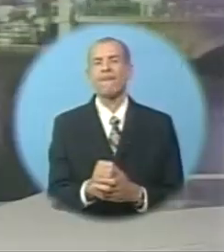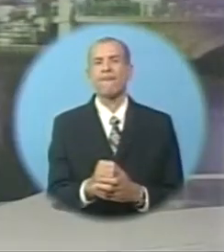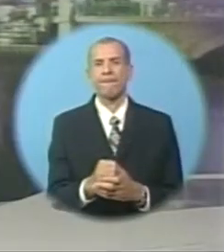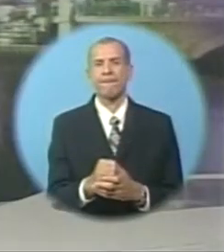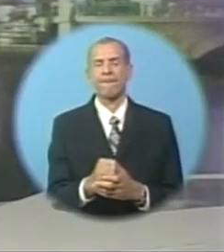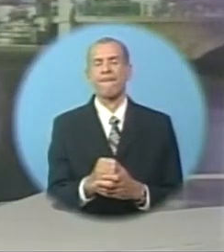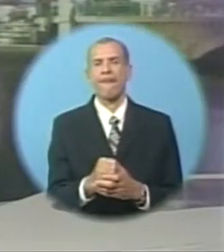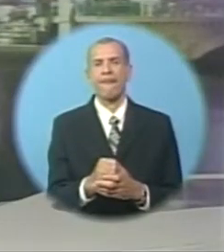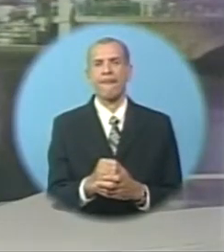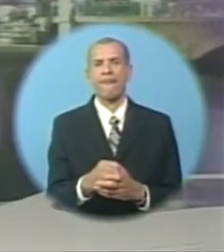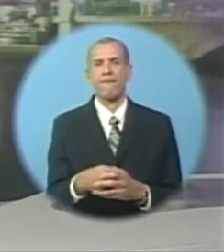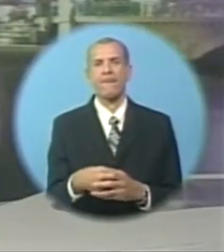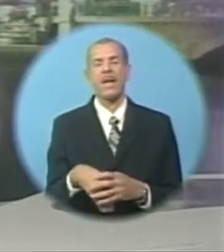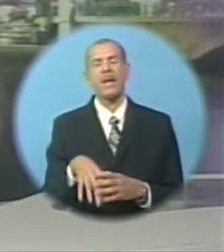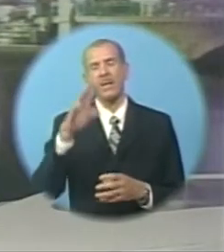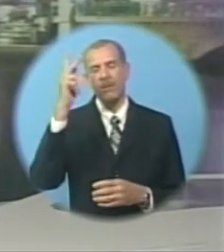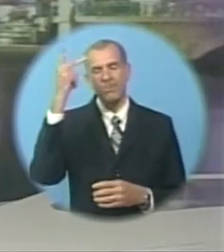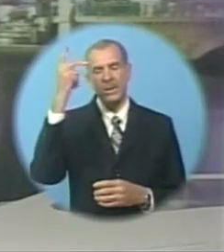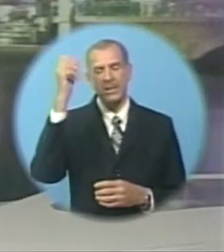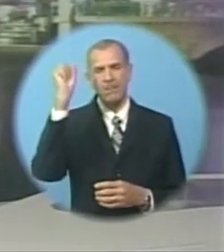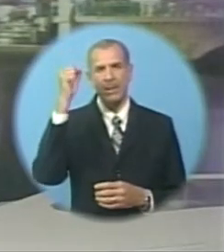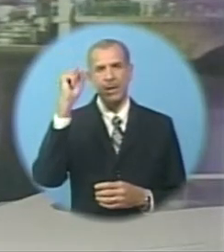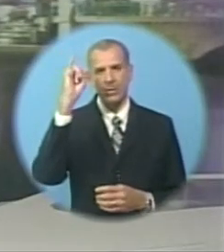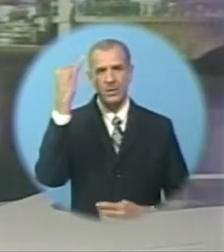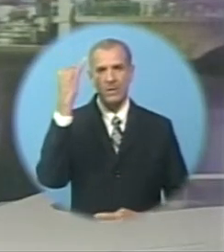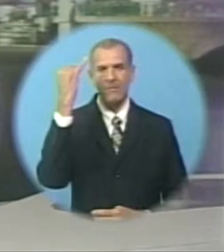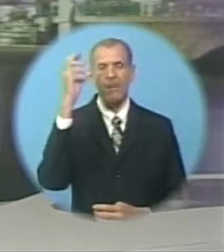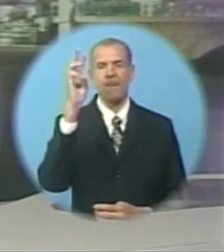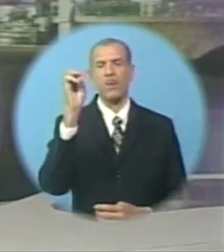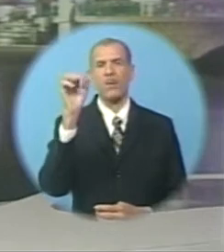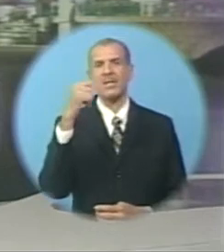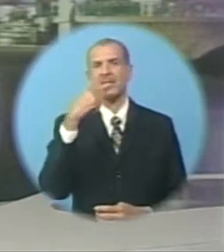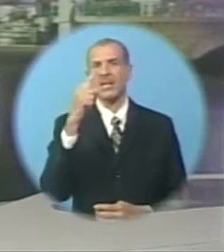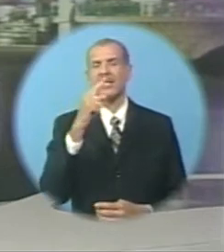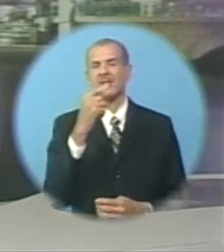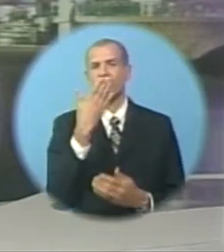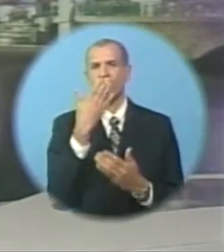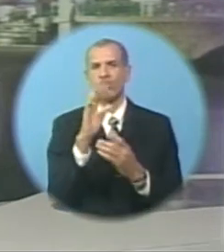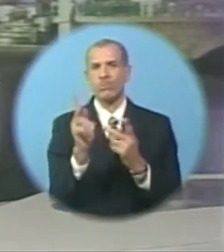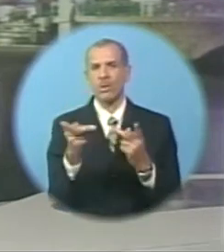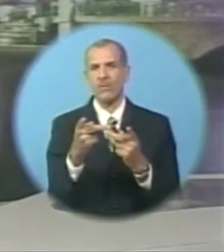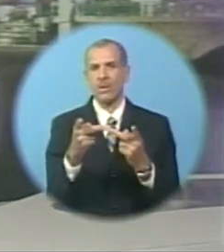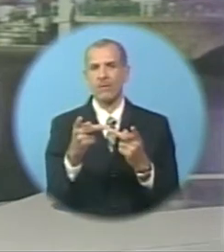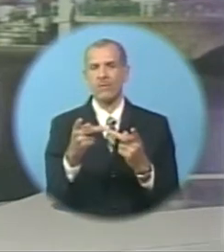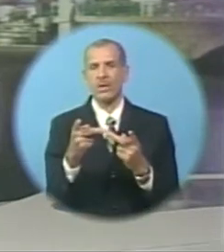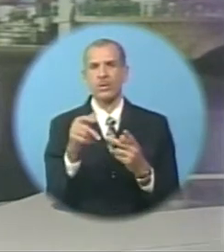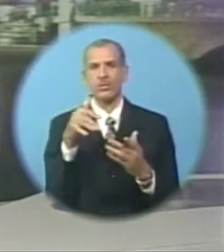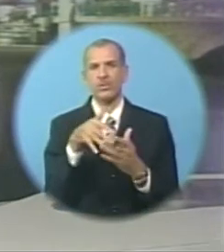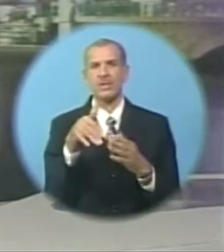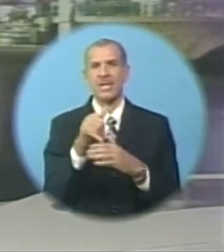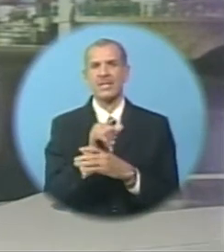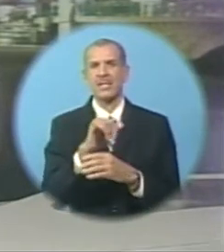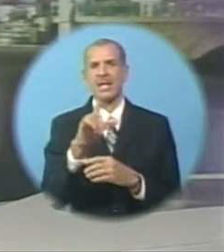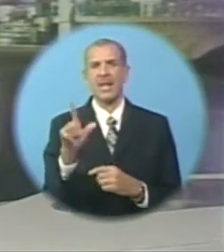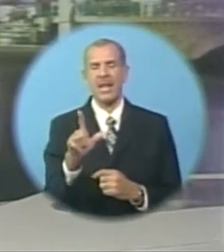industry standards. Principal Joseph Maynard said it was the perfect present for the gifted students at St. Leonard's.